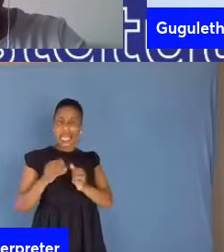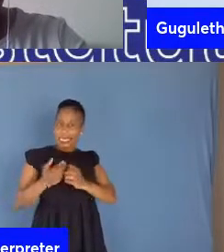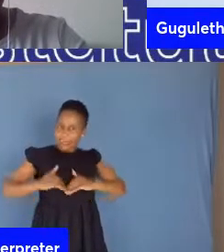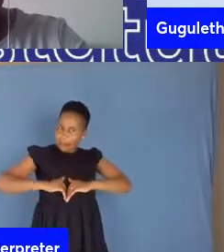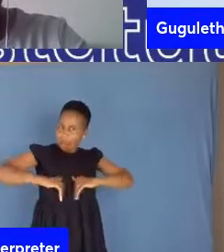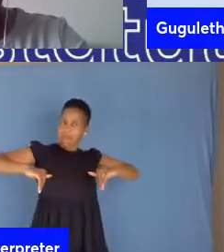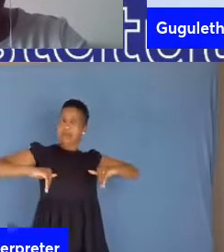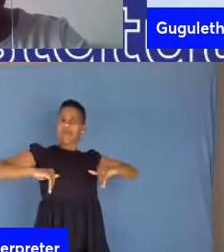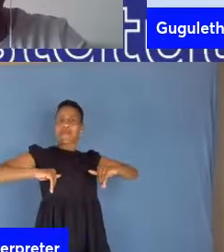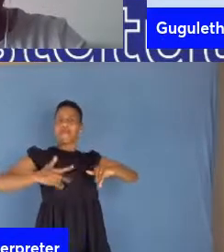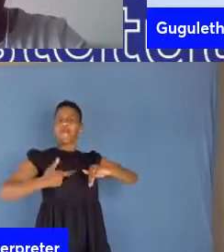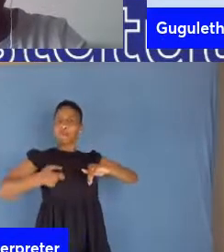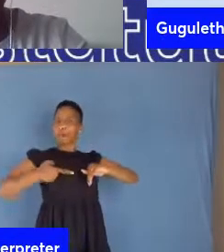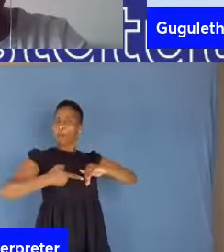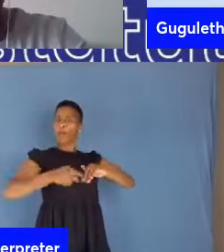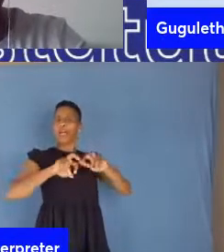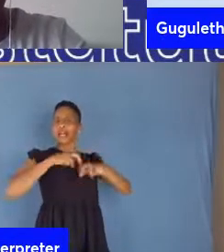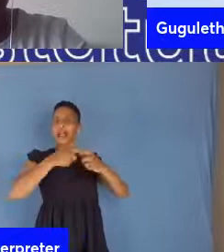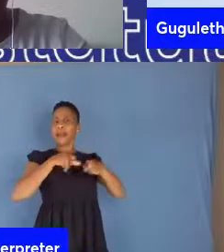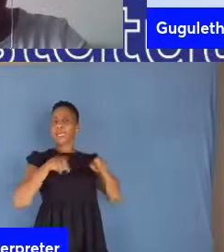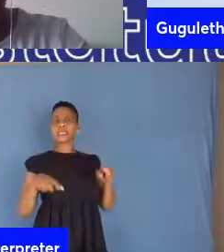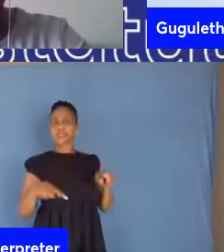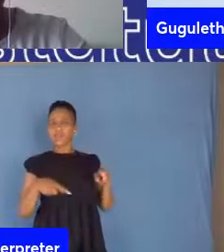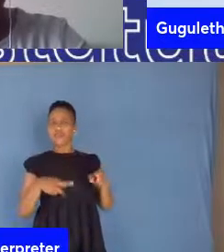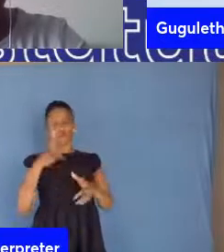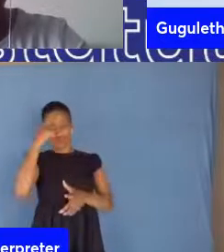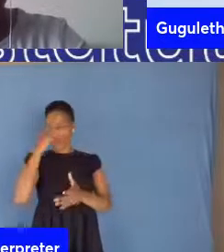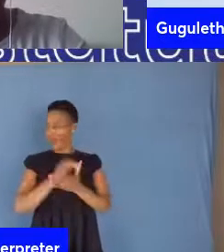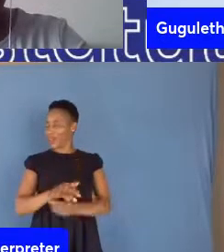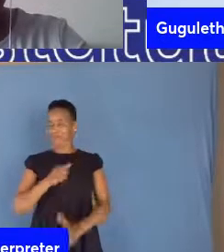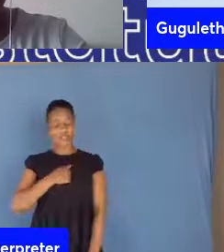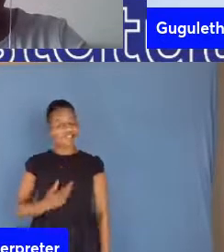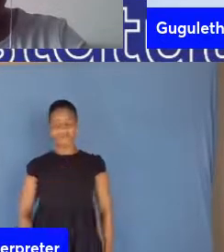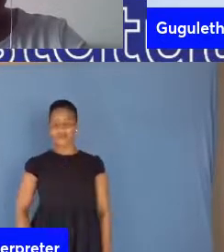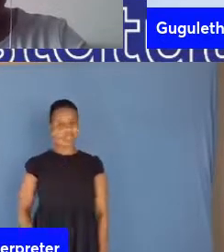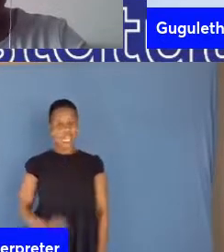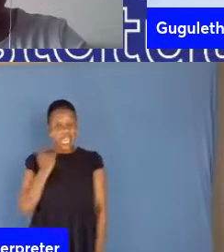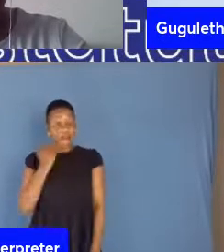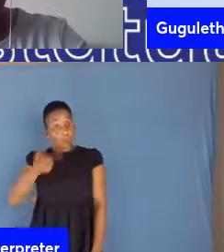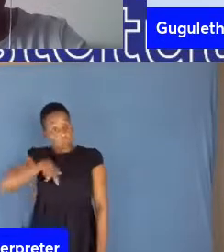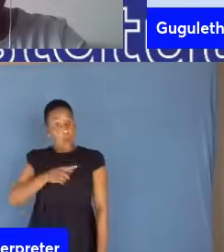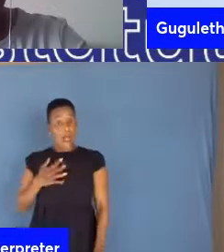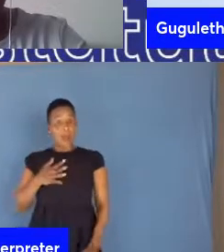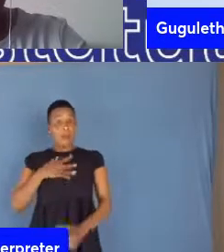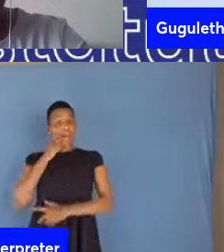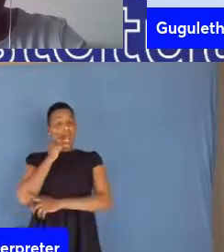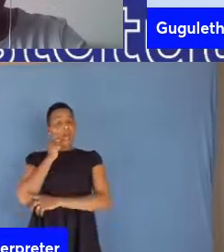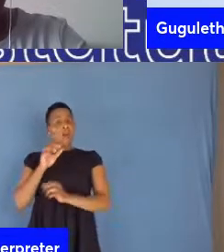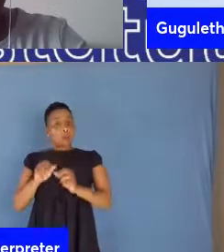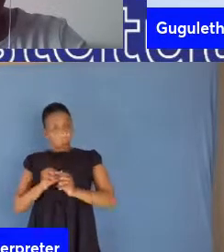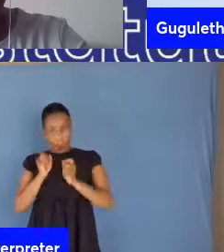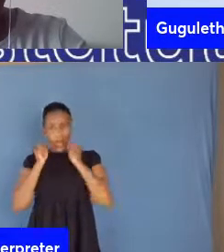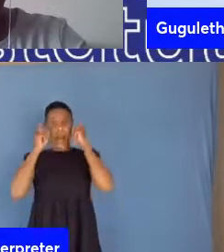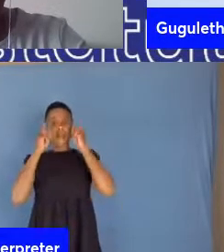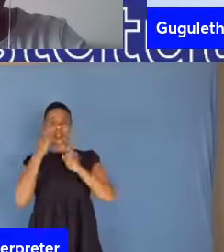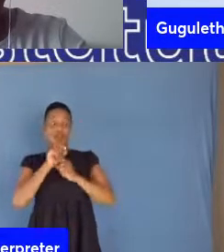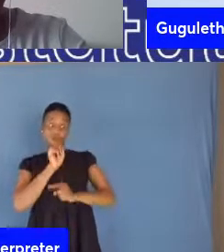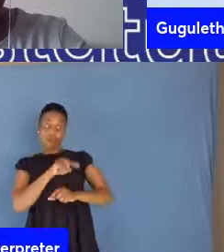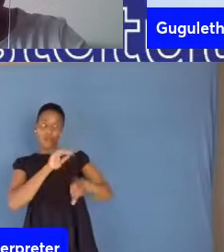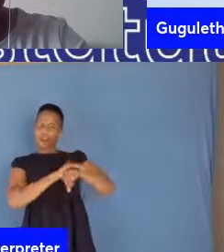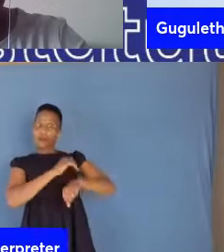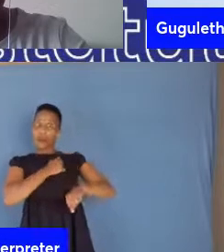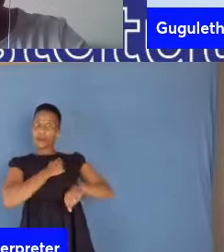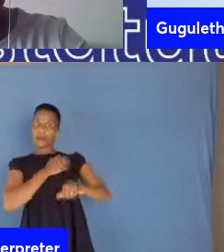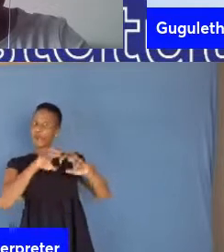Africa. Trust me, if as men were to wake up and say, okay, if you are my friend and you have raped, you are no longer my